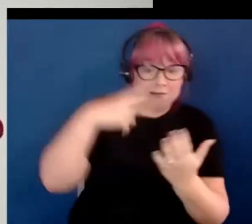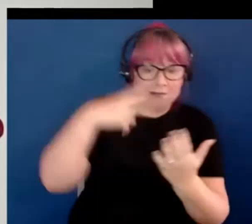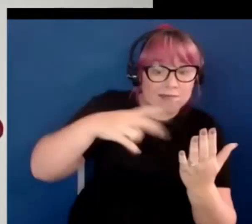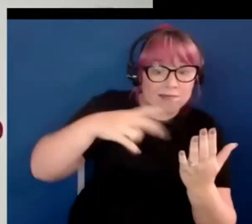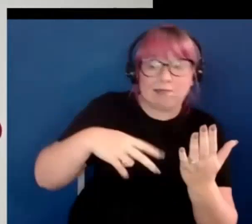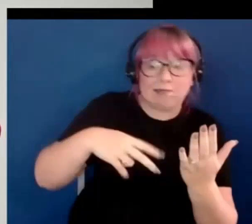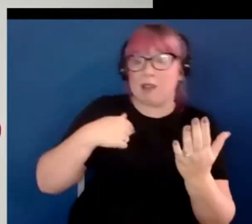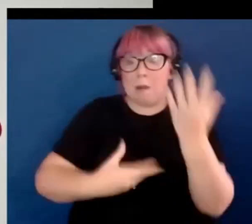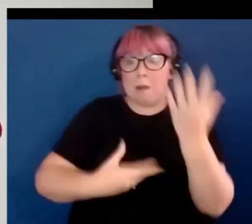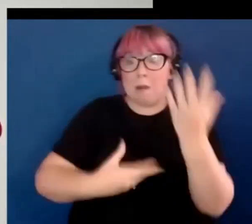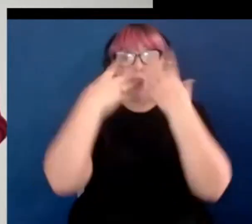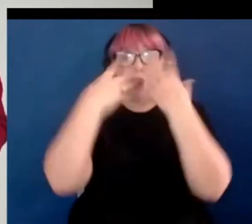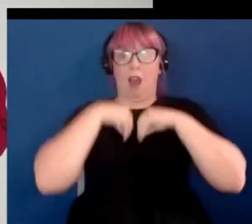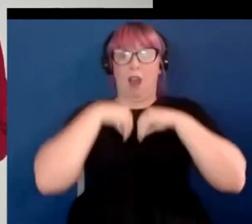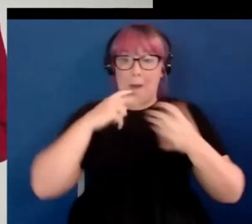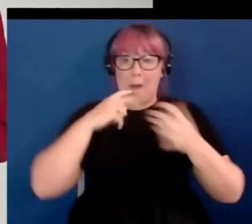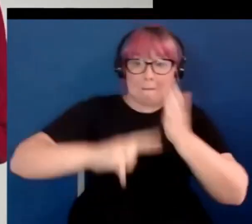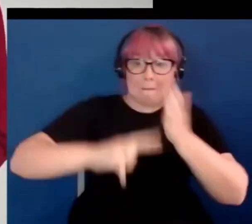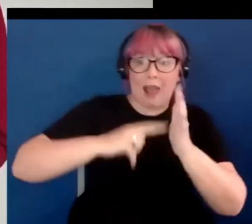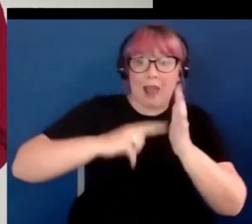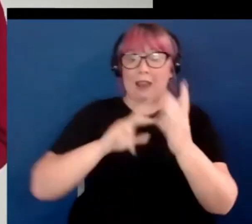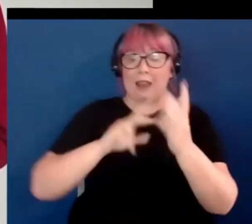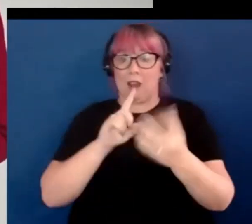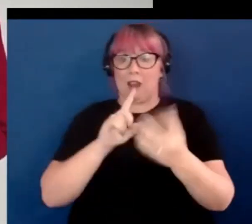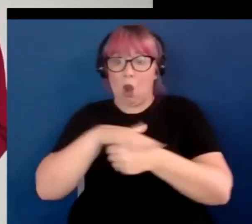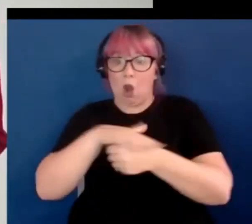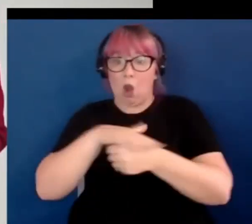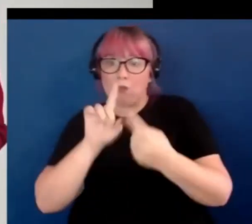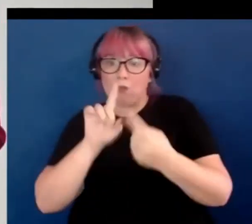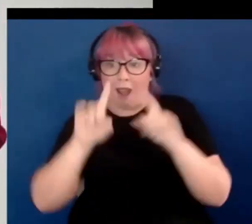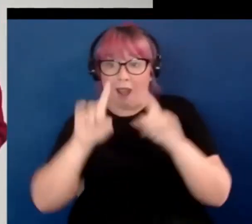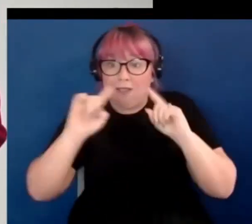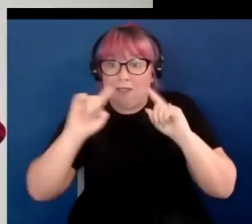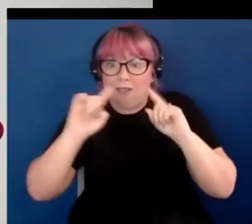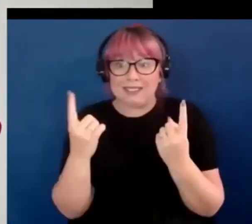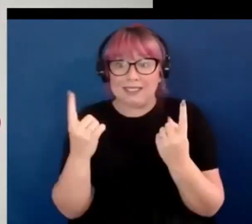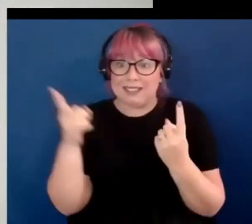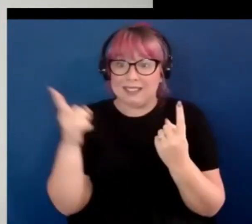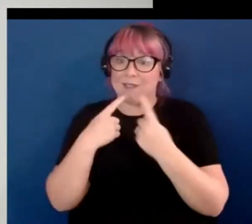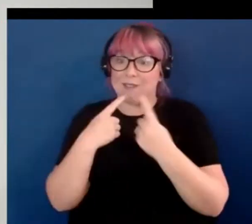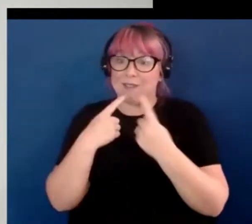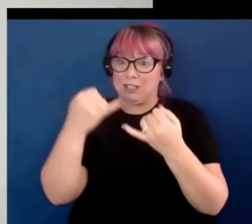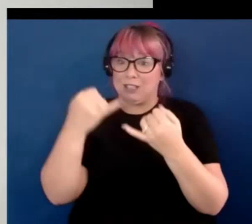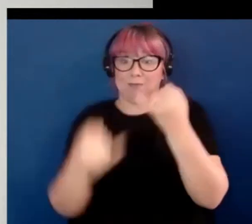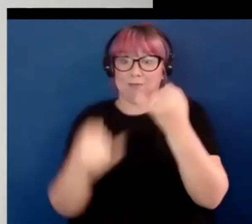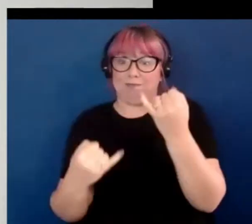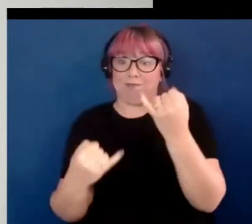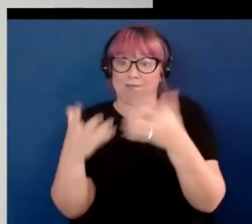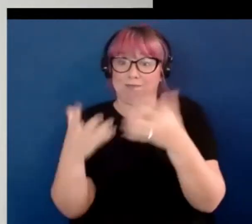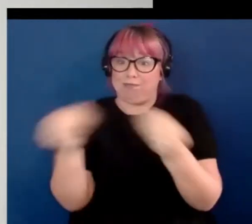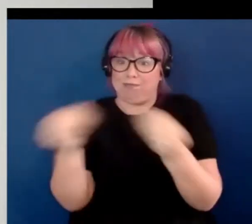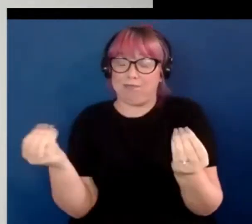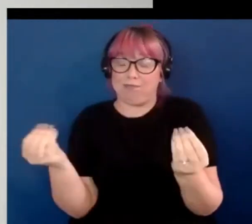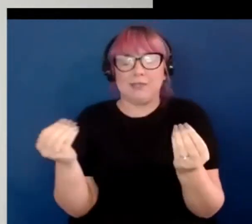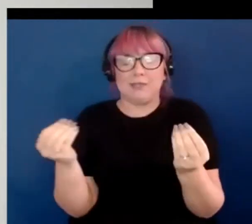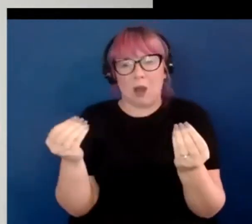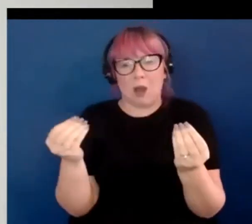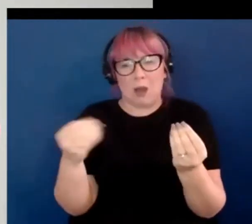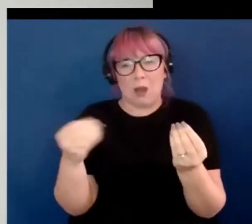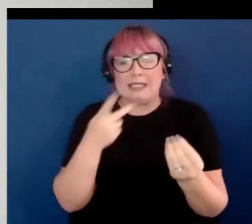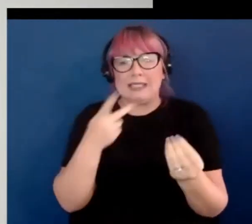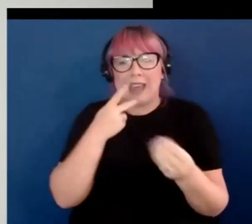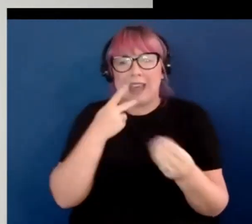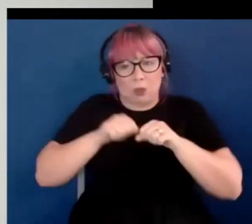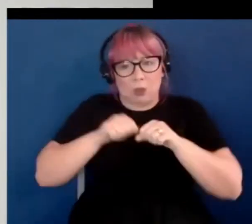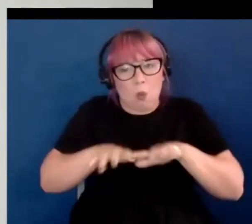local responses. It is heartbreaking that we were not better prepared for this second wave because the